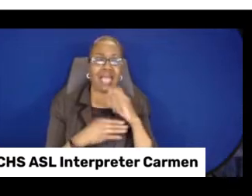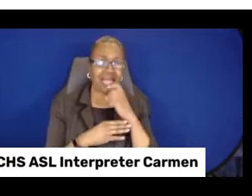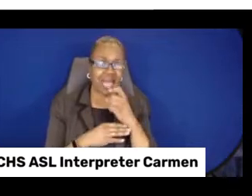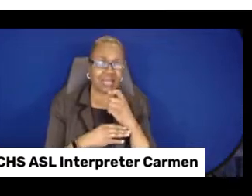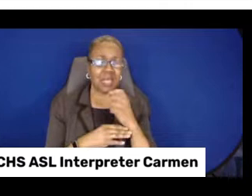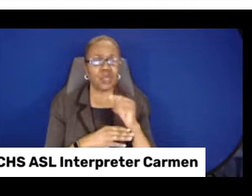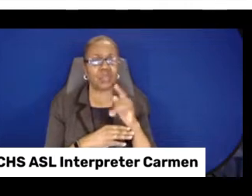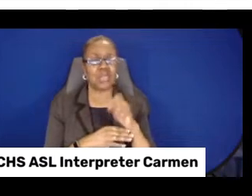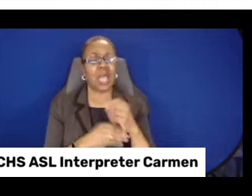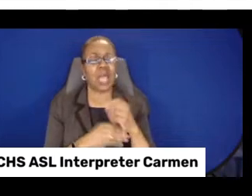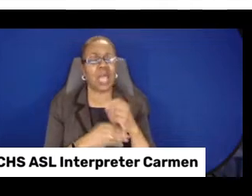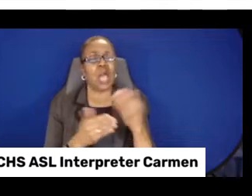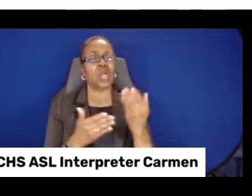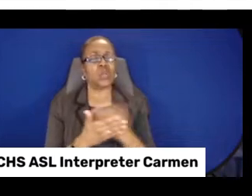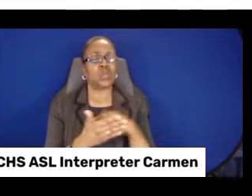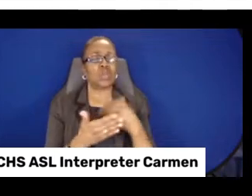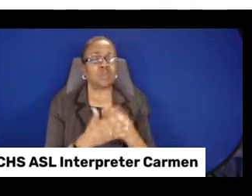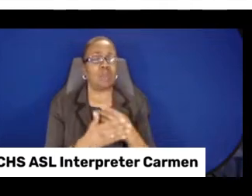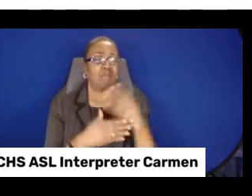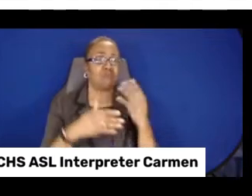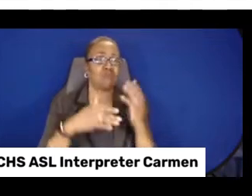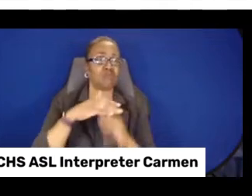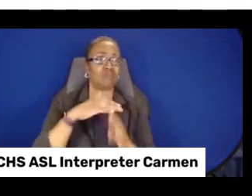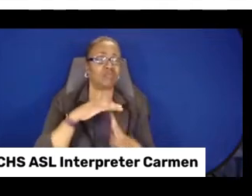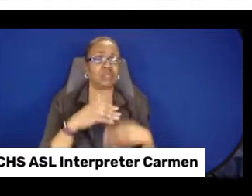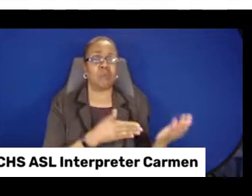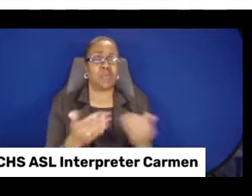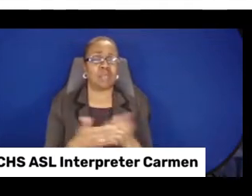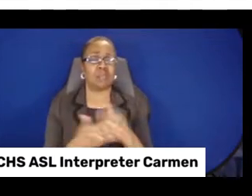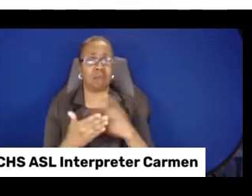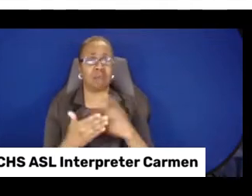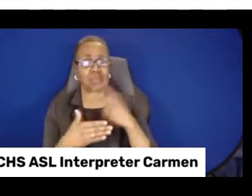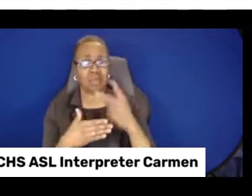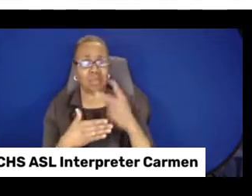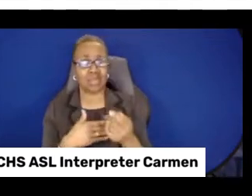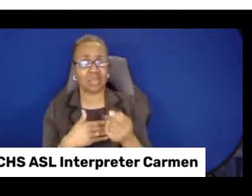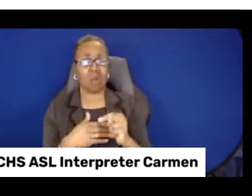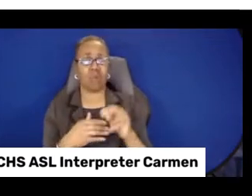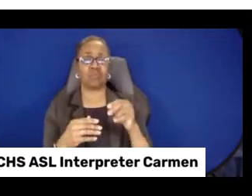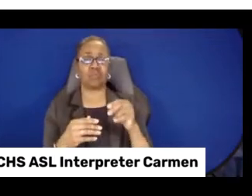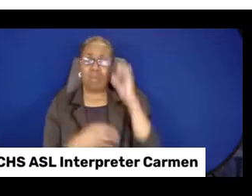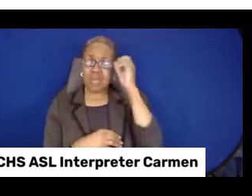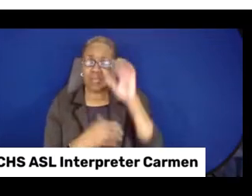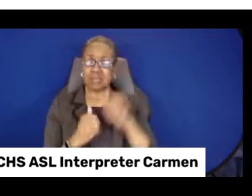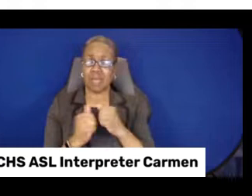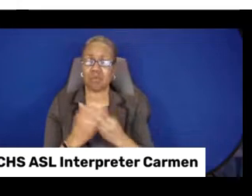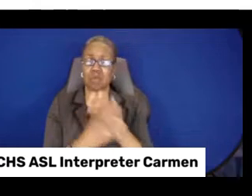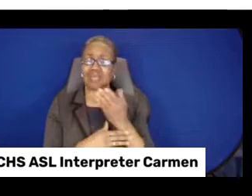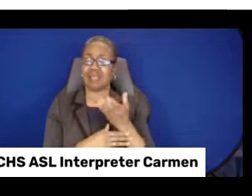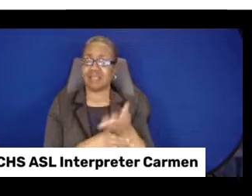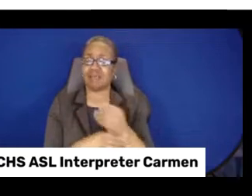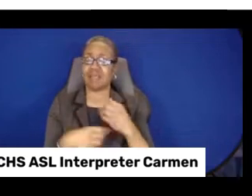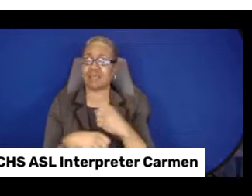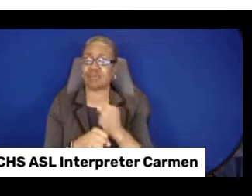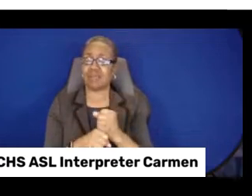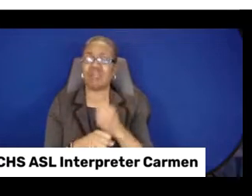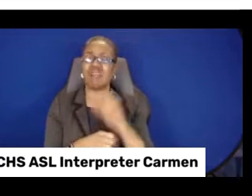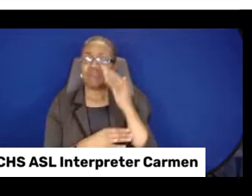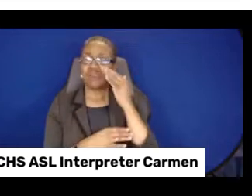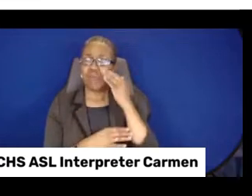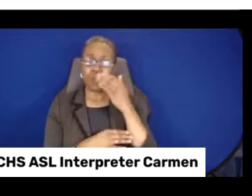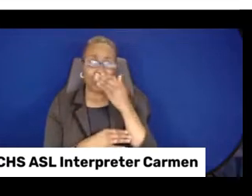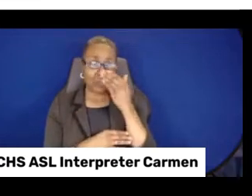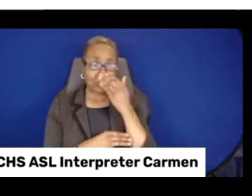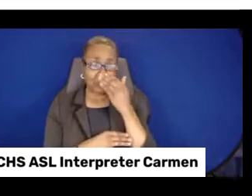their practical knowledge, plants, and aesthetic dispositions to gardens. It's there that they create familiar smells, textures,